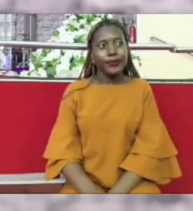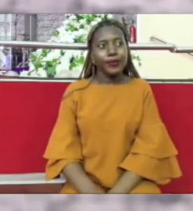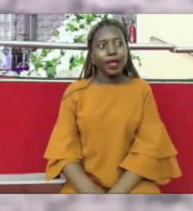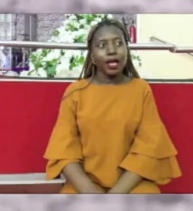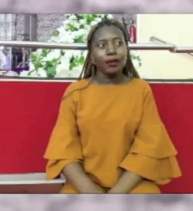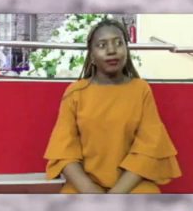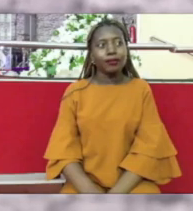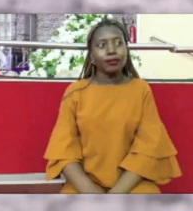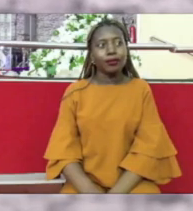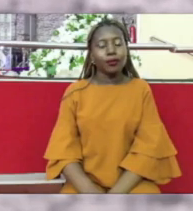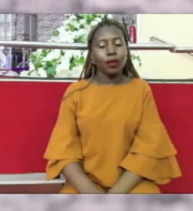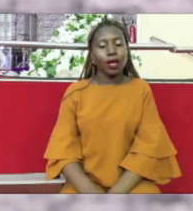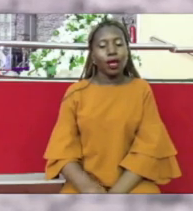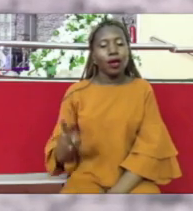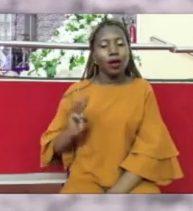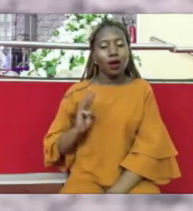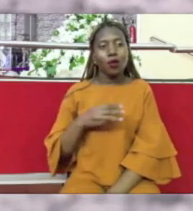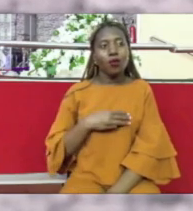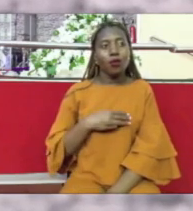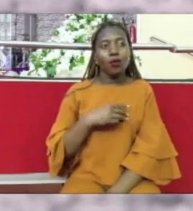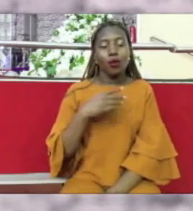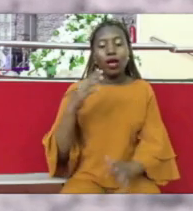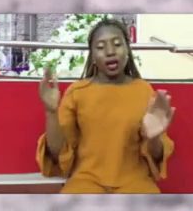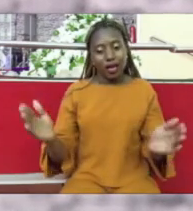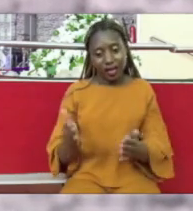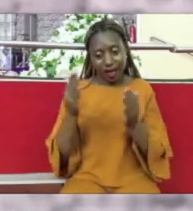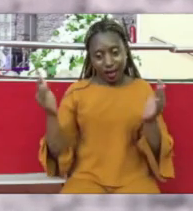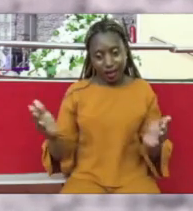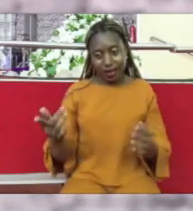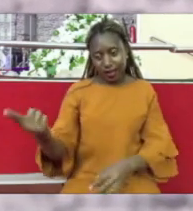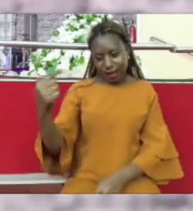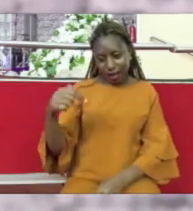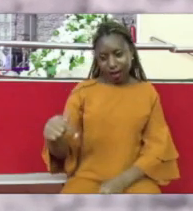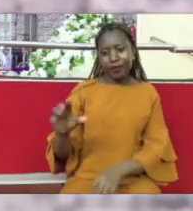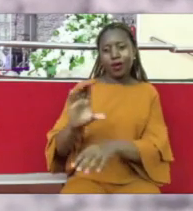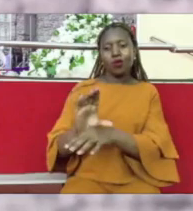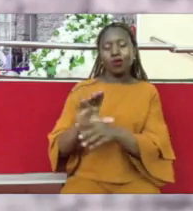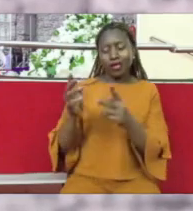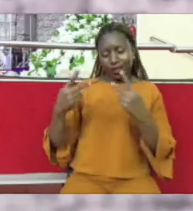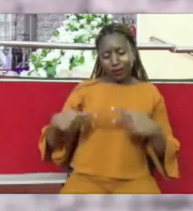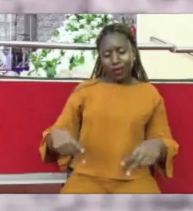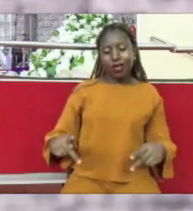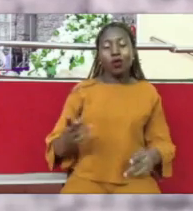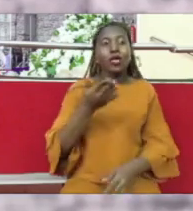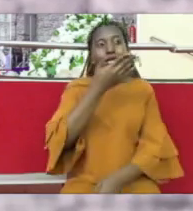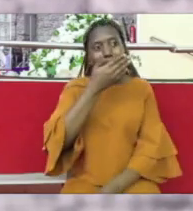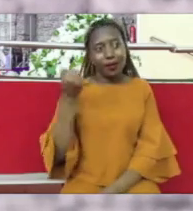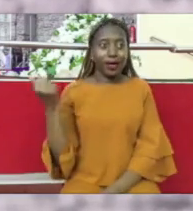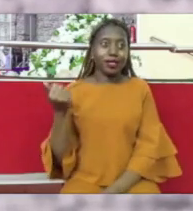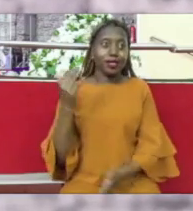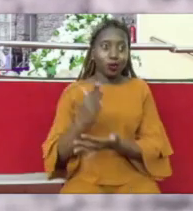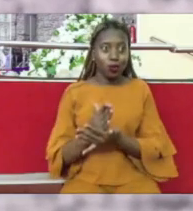zinazunguka. We want to tell you physical ndio best. Tungetaka tuwaambie kuwa hapa ingekuwa ni bora zaidi. Ama ni aje physical ndio best.